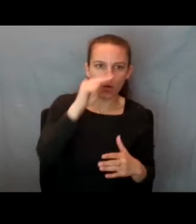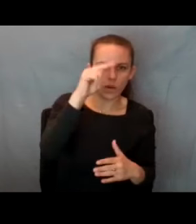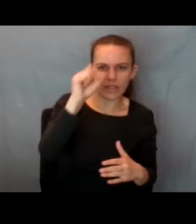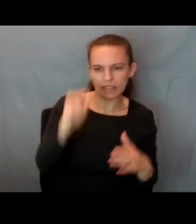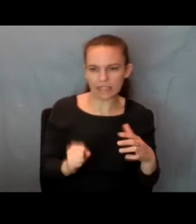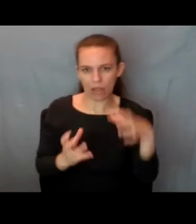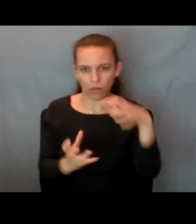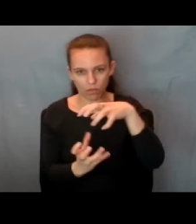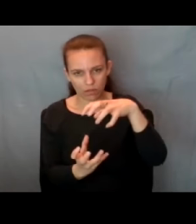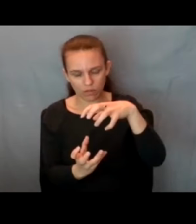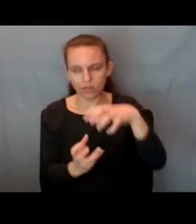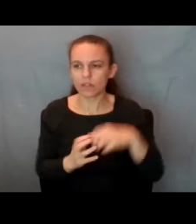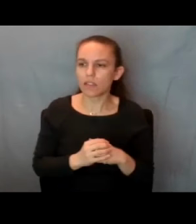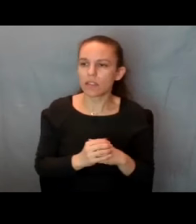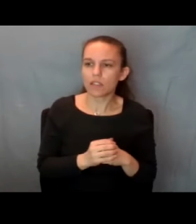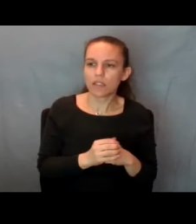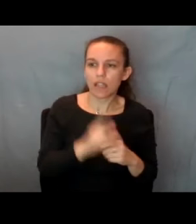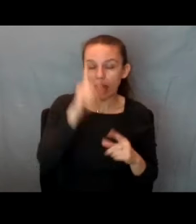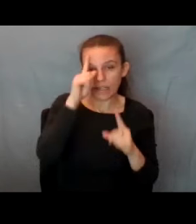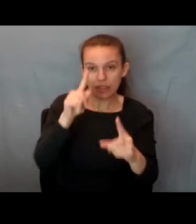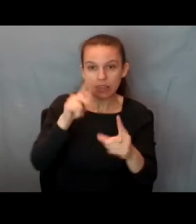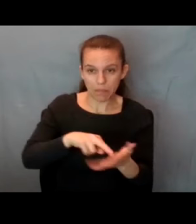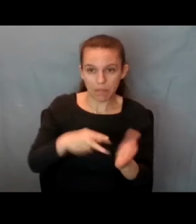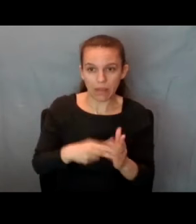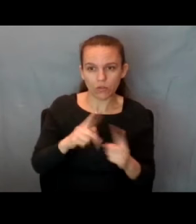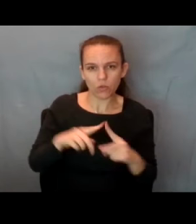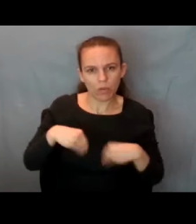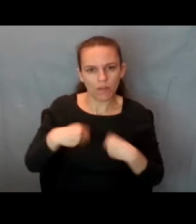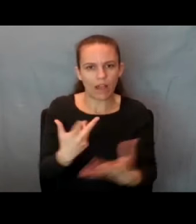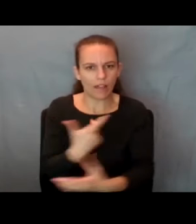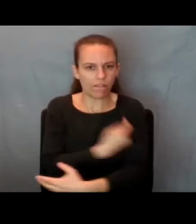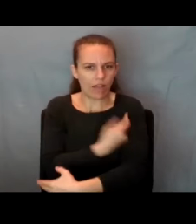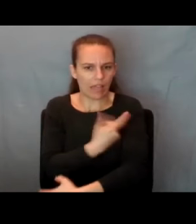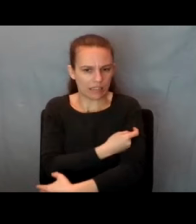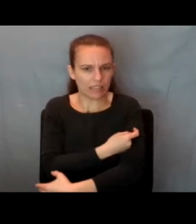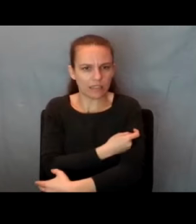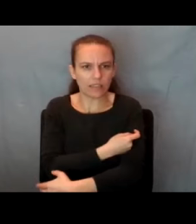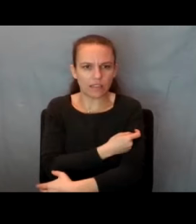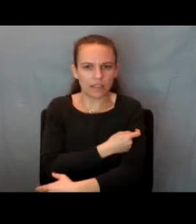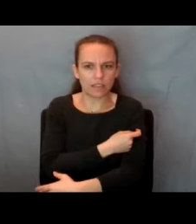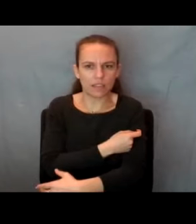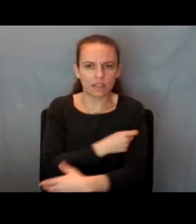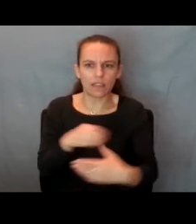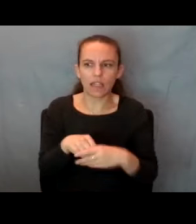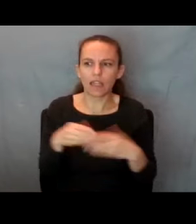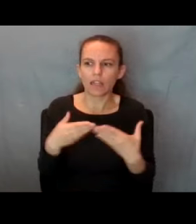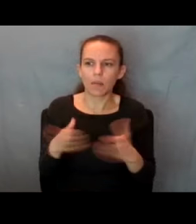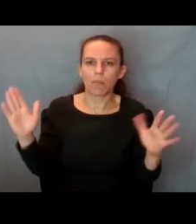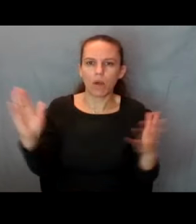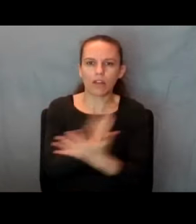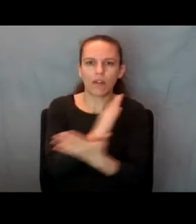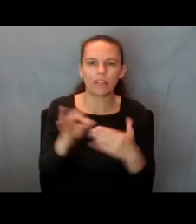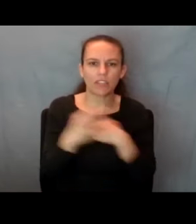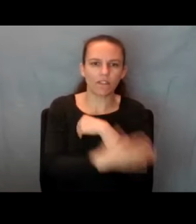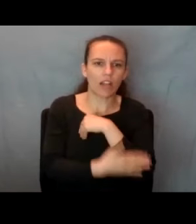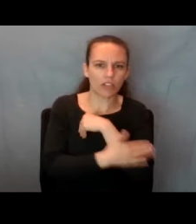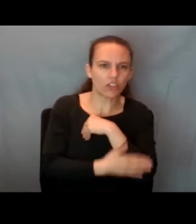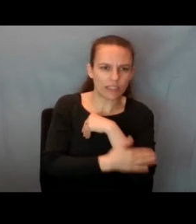and meant to provide vaccines to a broad range of countries. So, and is